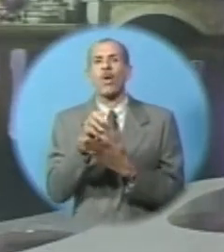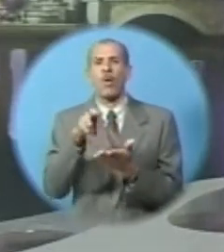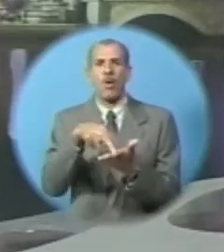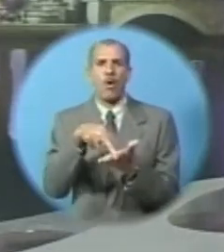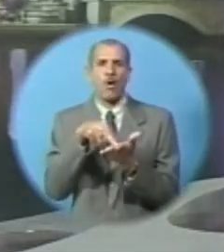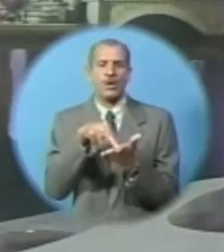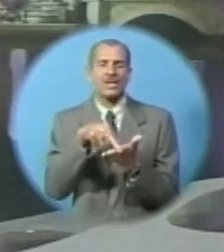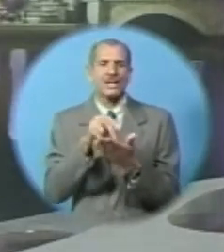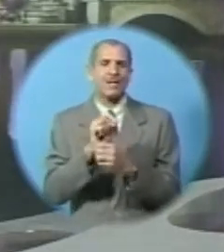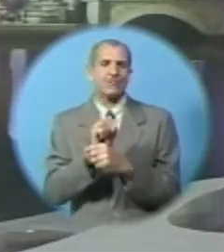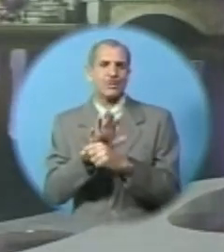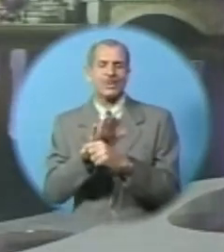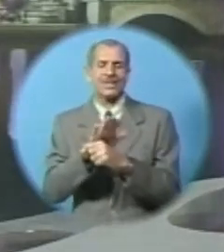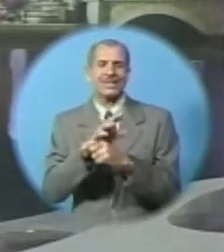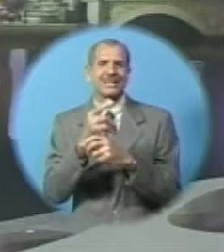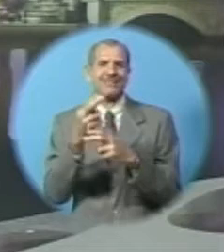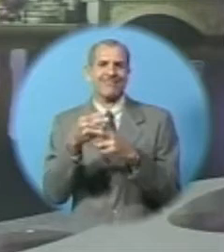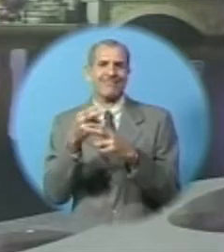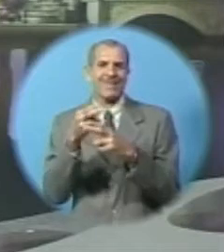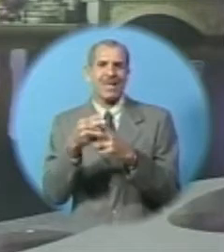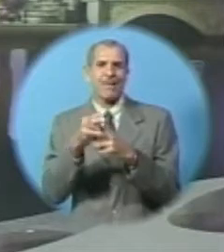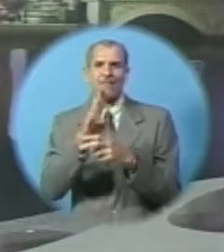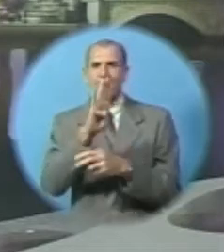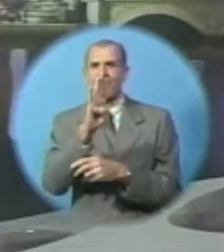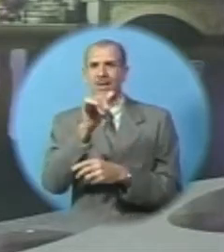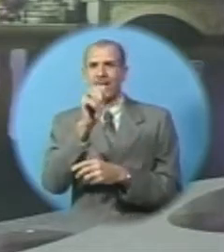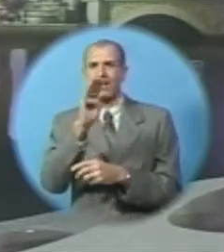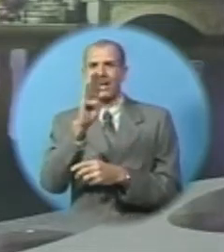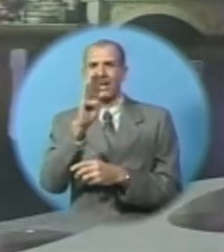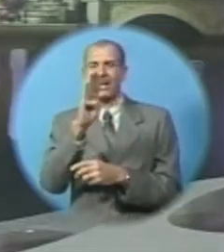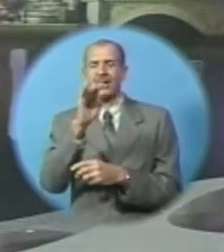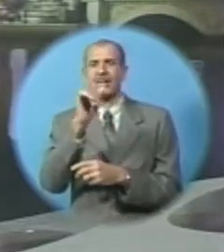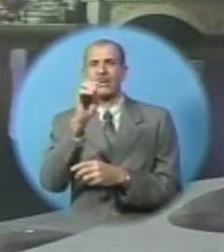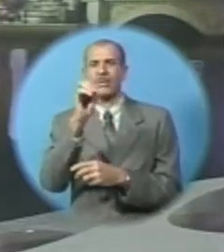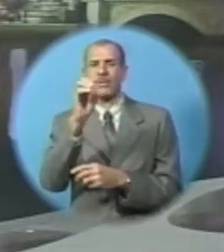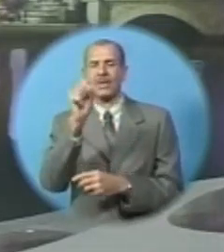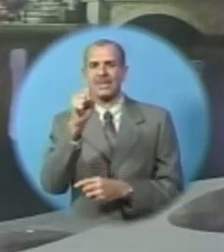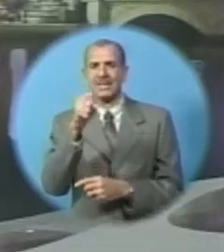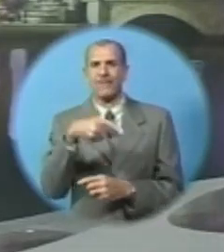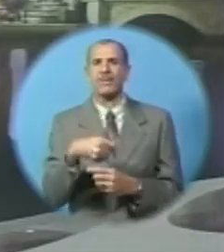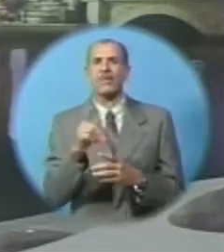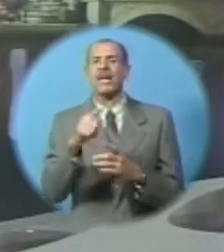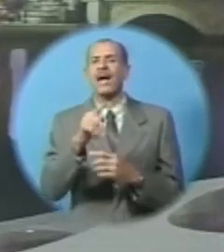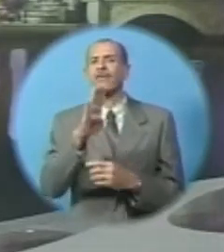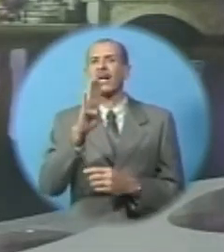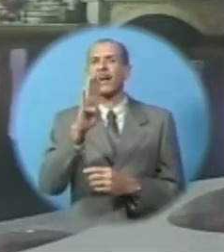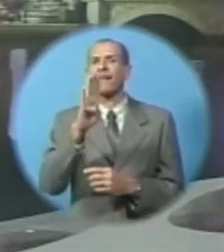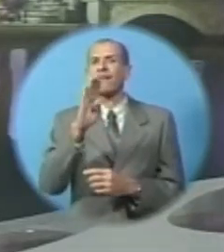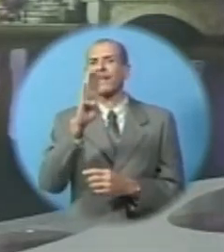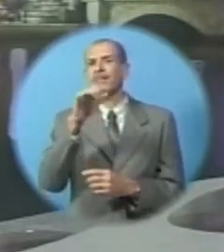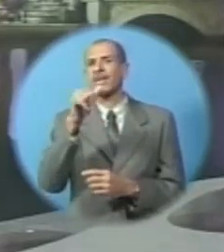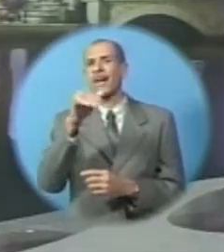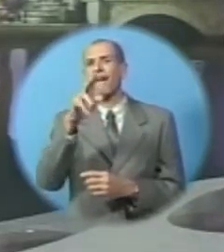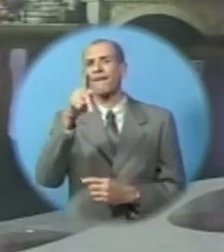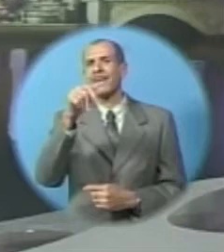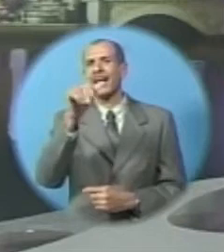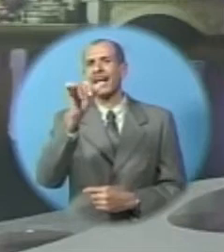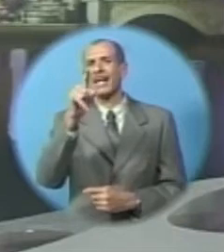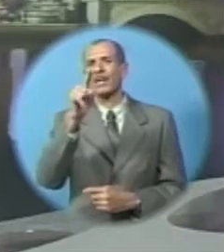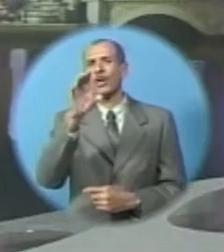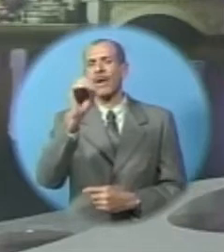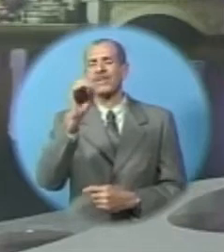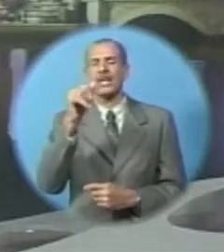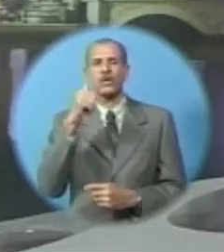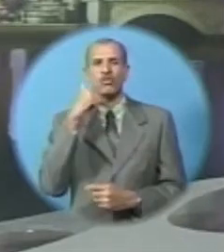and push the Barbadian brands. The BIDC will also be hosting a buyer's brunch at Bagnall's Point Gallery, Pelican Craft Center tomorrow.